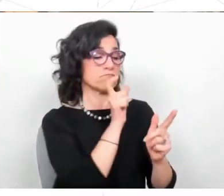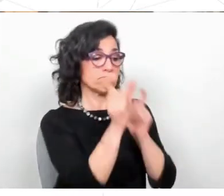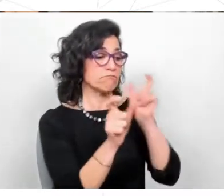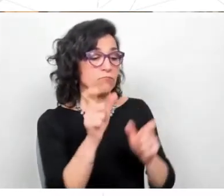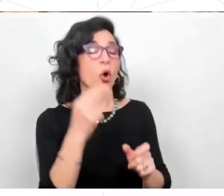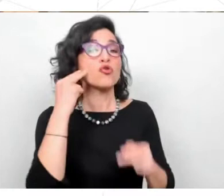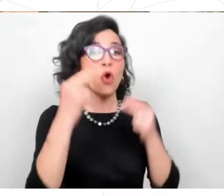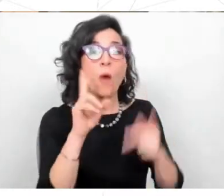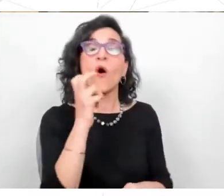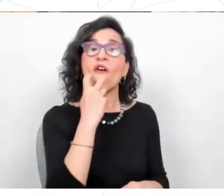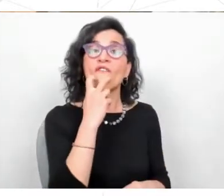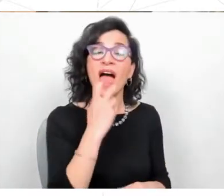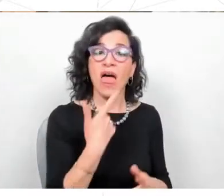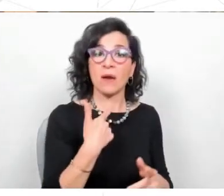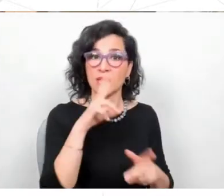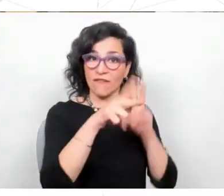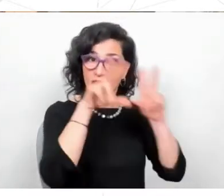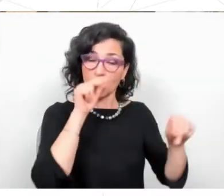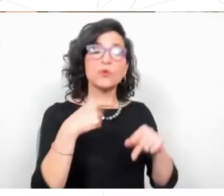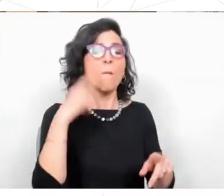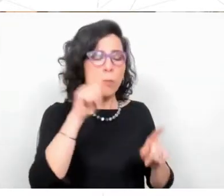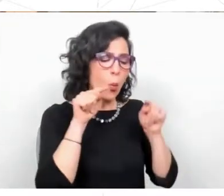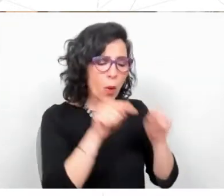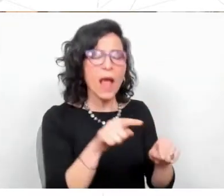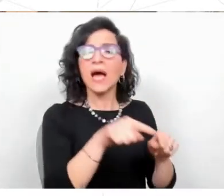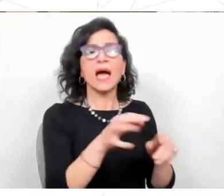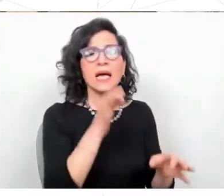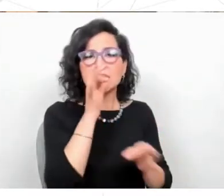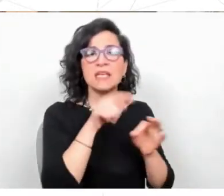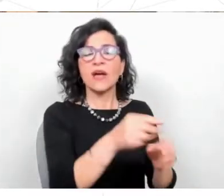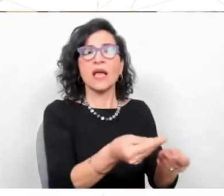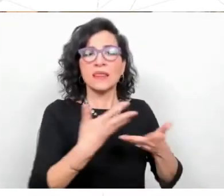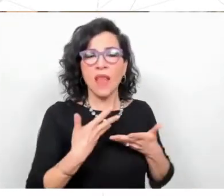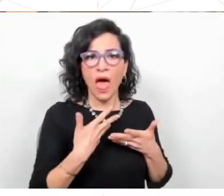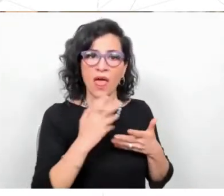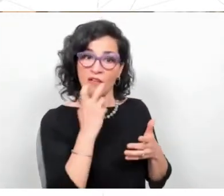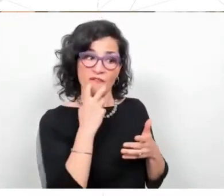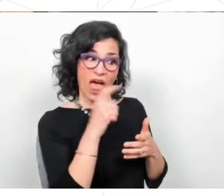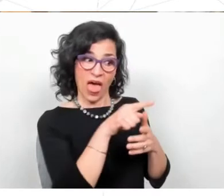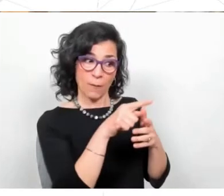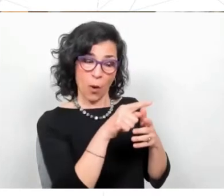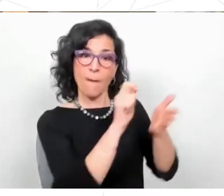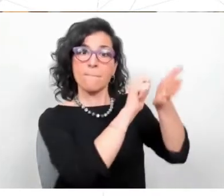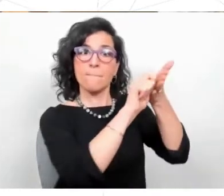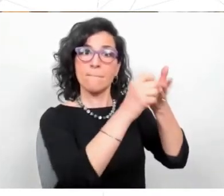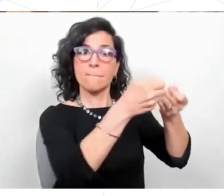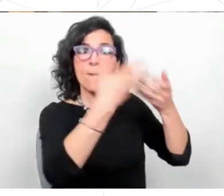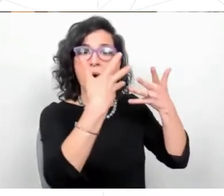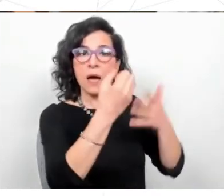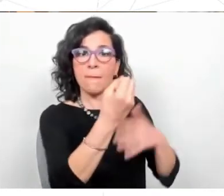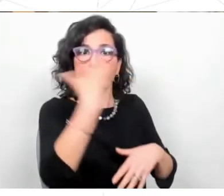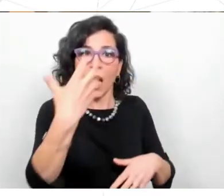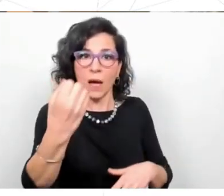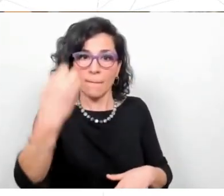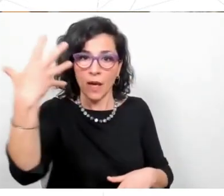with recognizing nouns or verbs, we can activate that here as well. And that will highlight